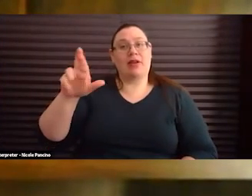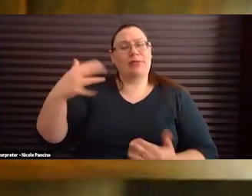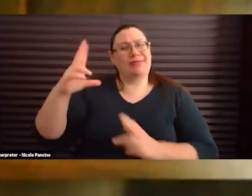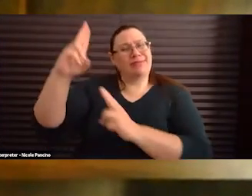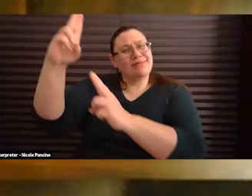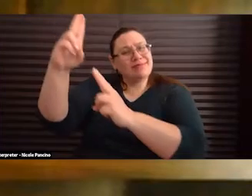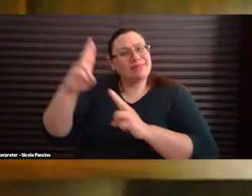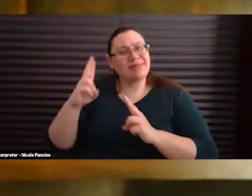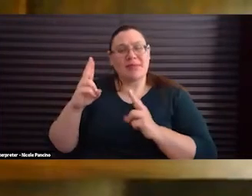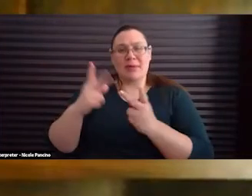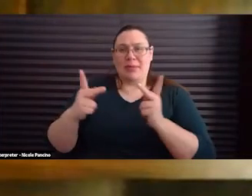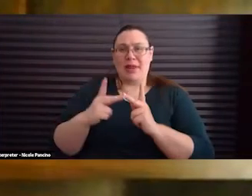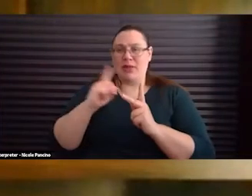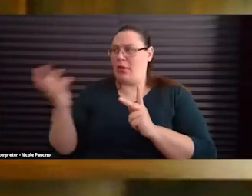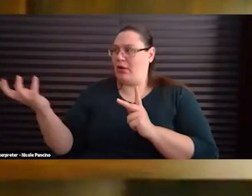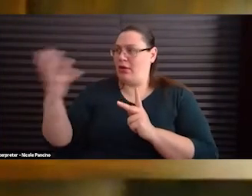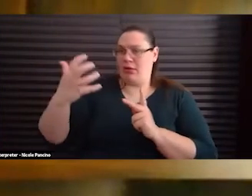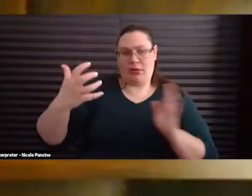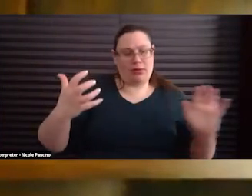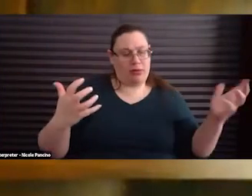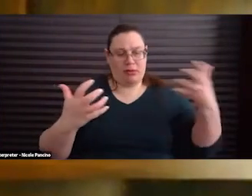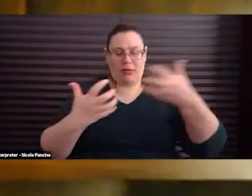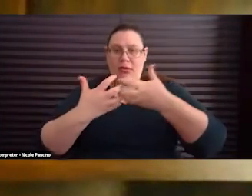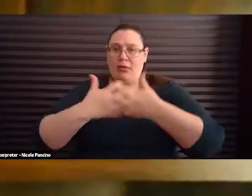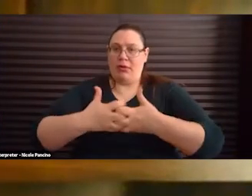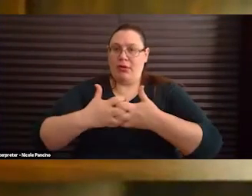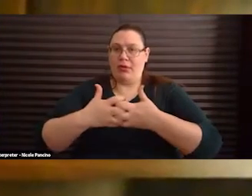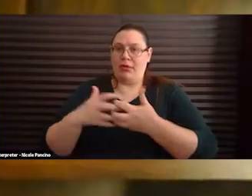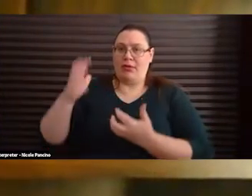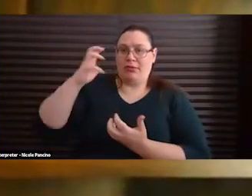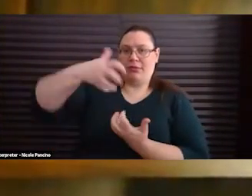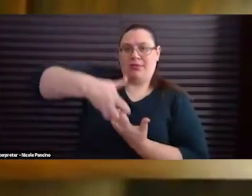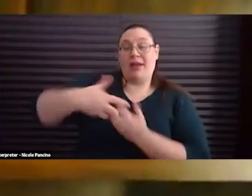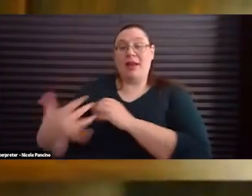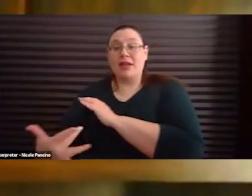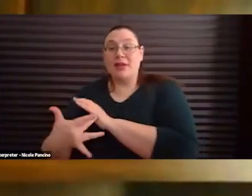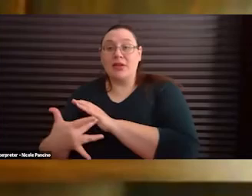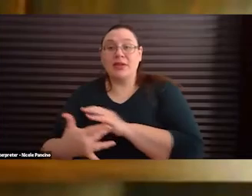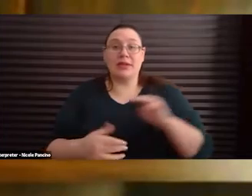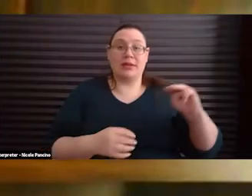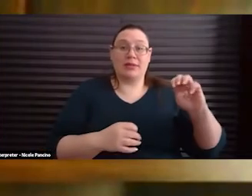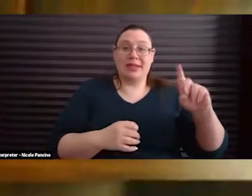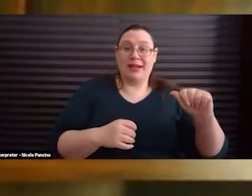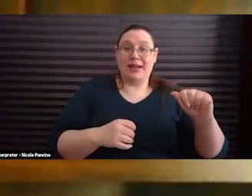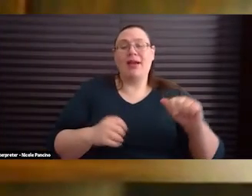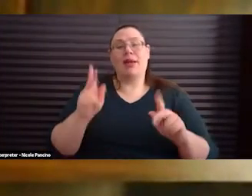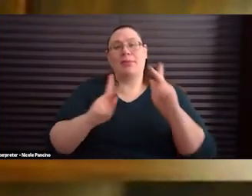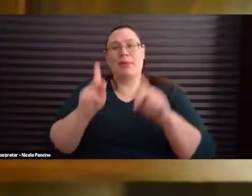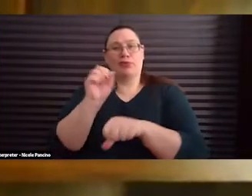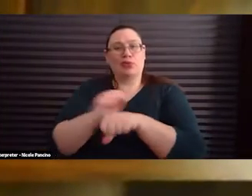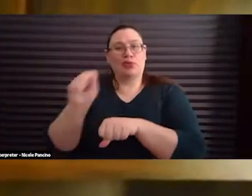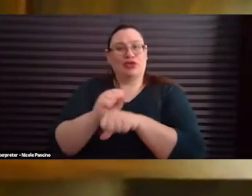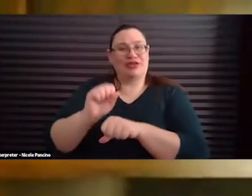point of convergence of technology, media, and working people. I want to begin